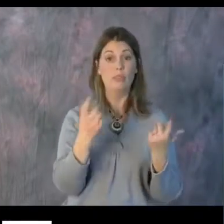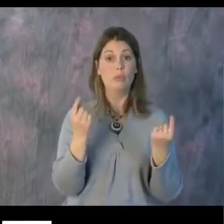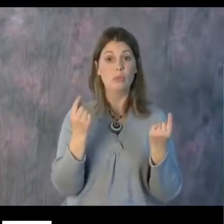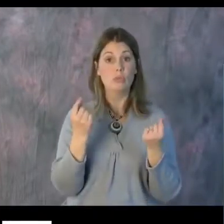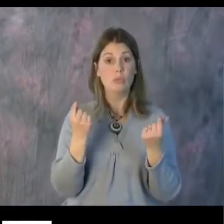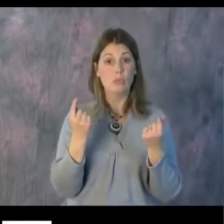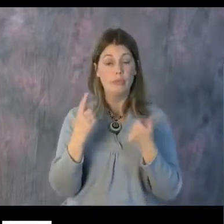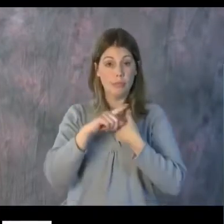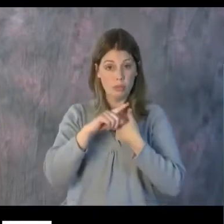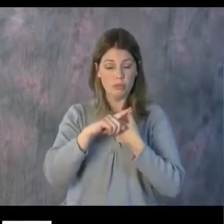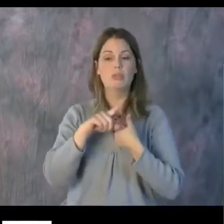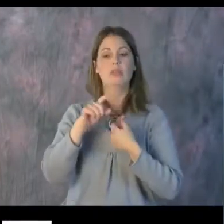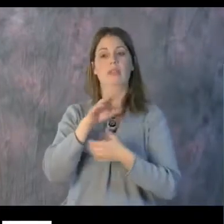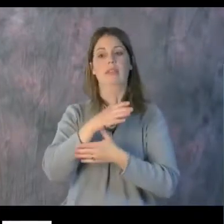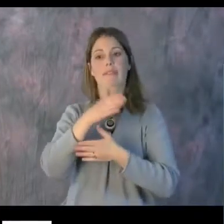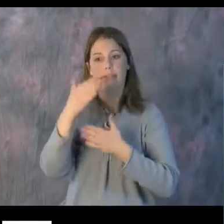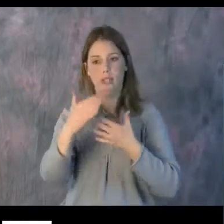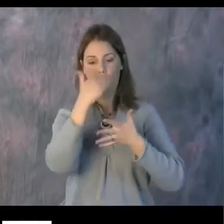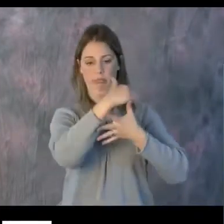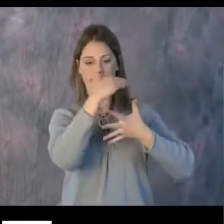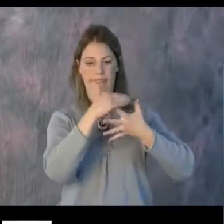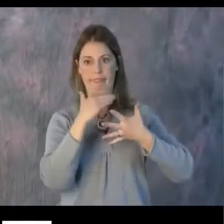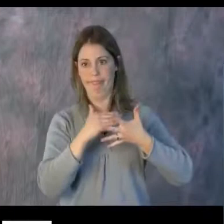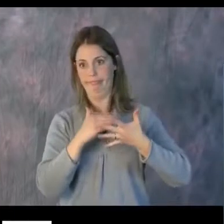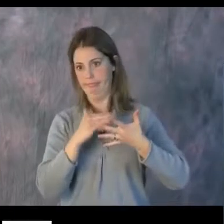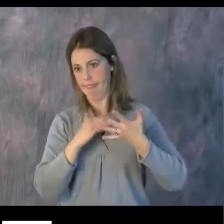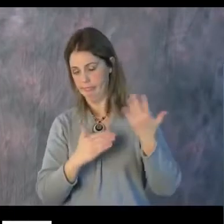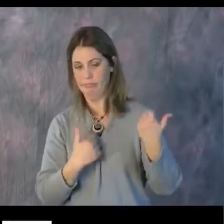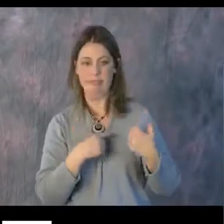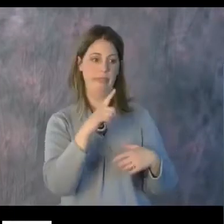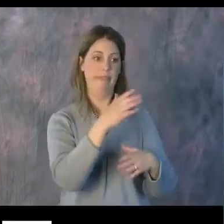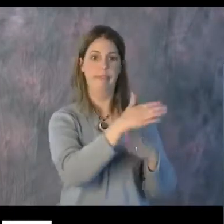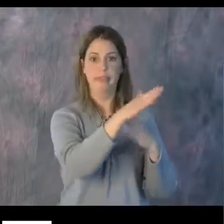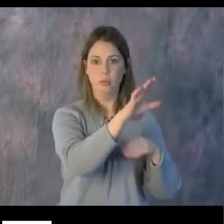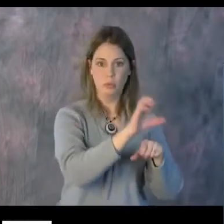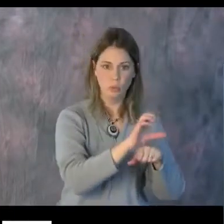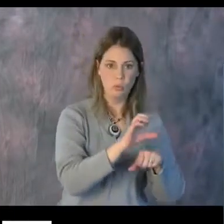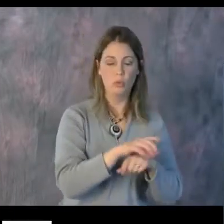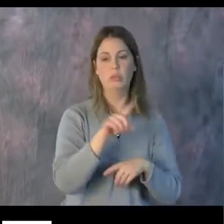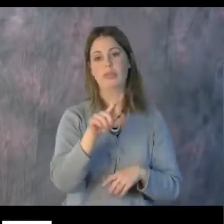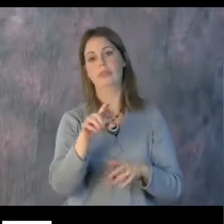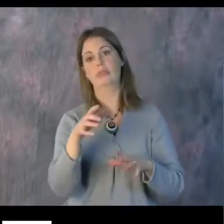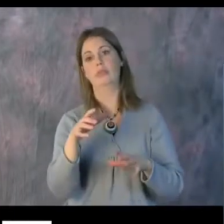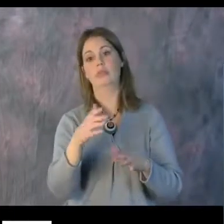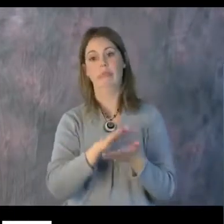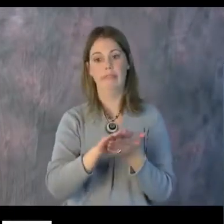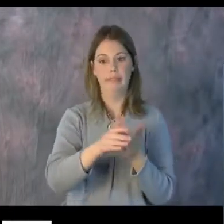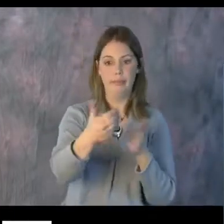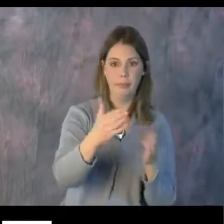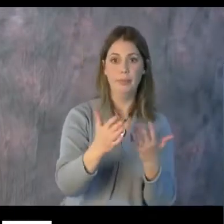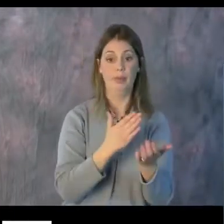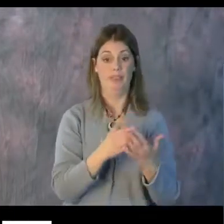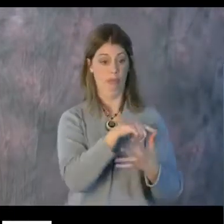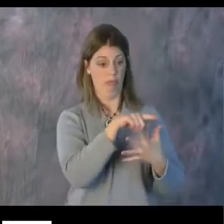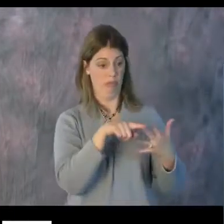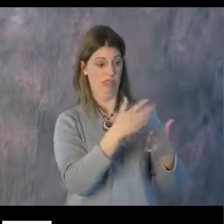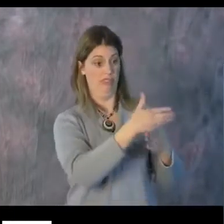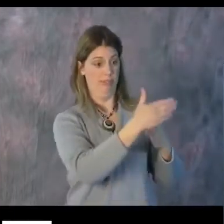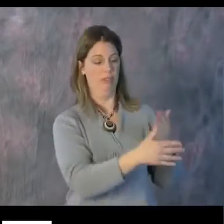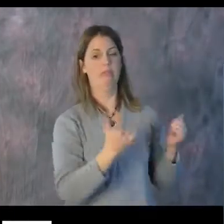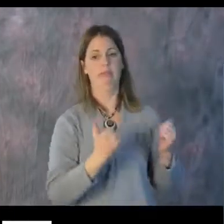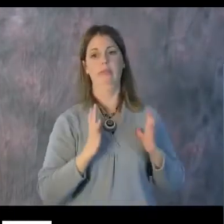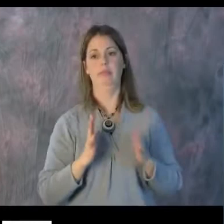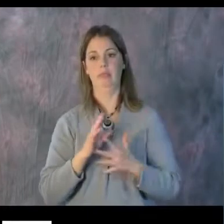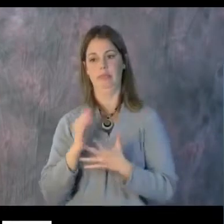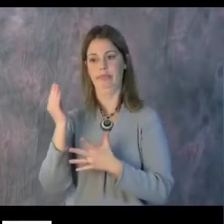if the student wants the Wi-Fi code, you set up the expectations that these things need to be done prior to that. You need to finish your chores, you need to